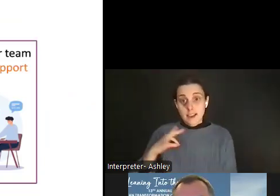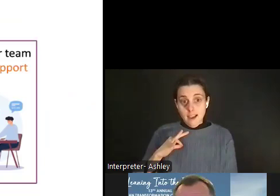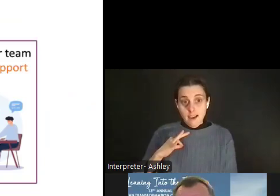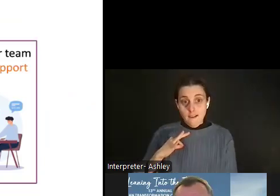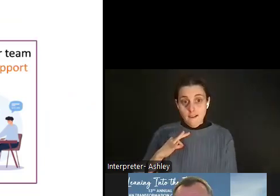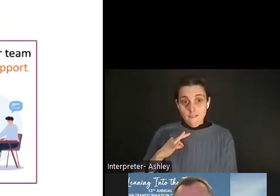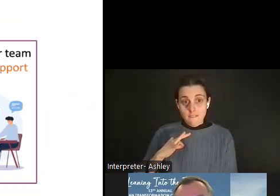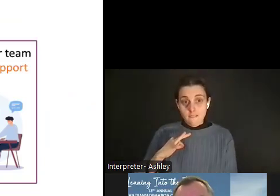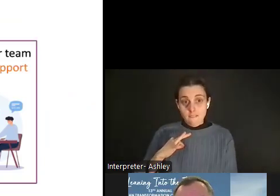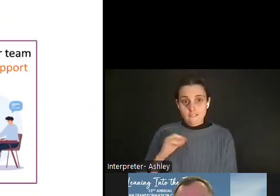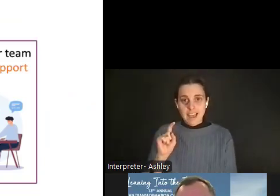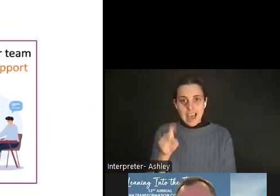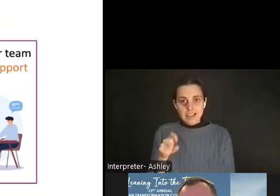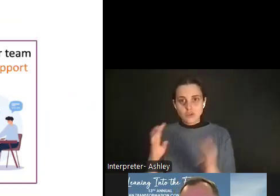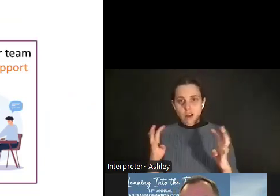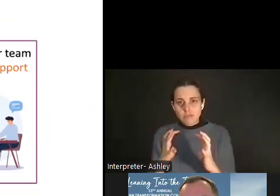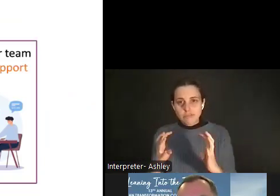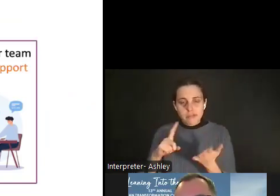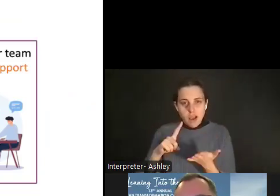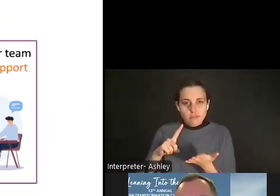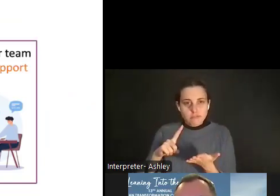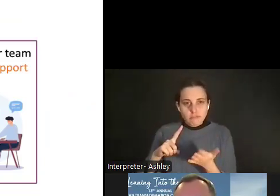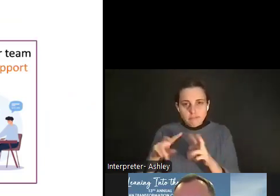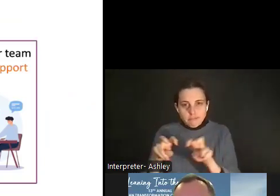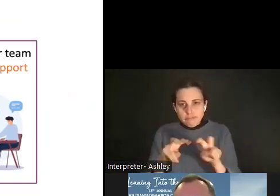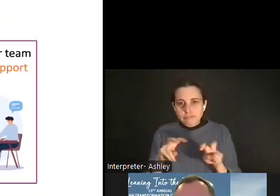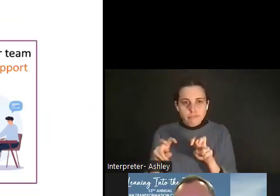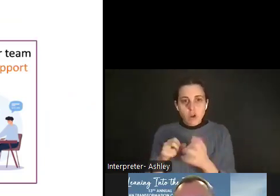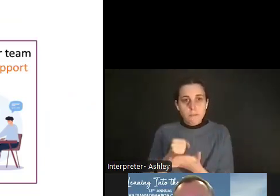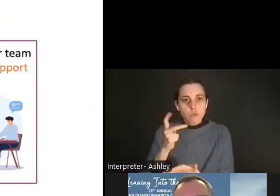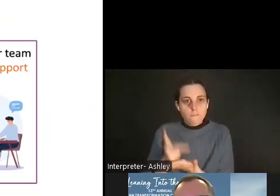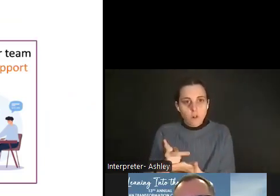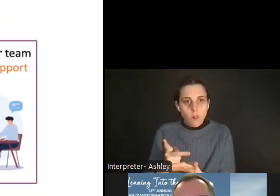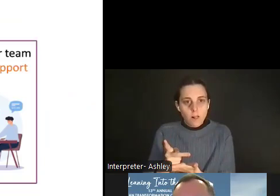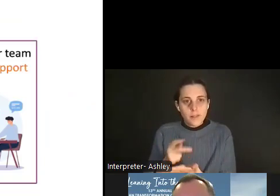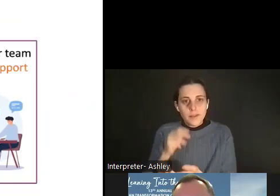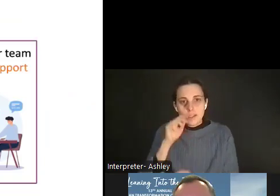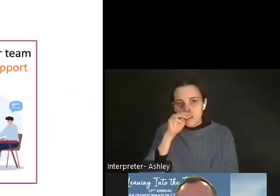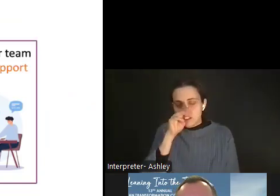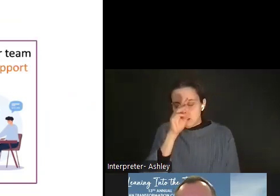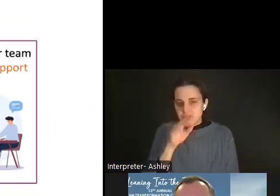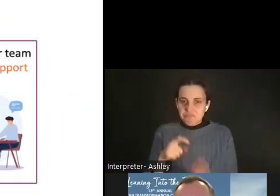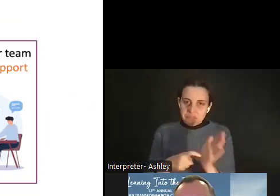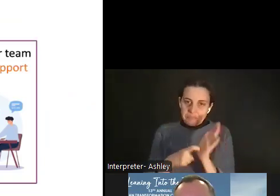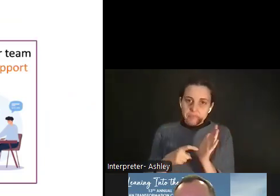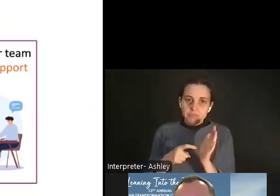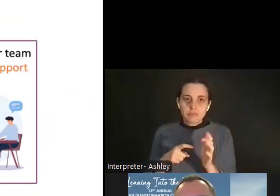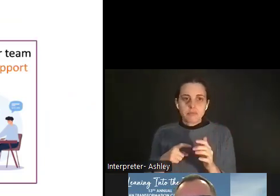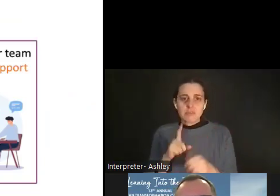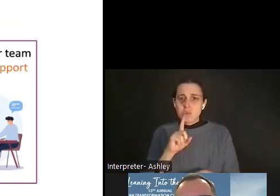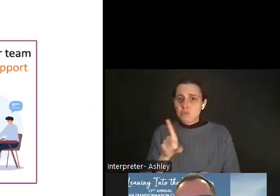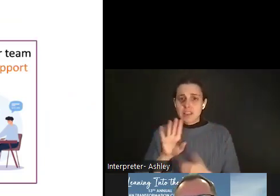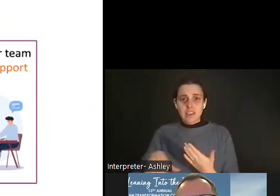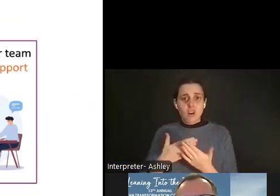to go through, right, the approval. That's necessary. But really, we encourage our managers, our supervisors, our leaders to